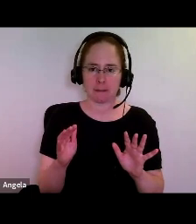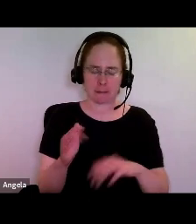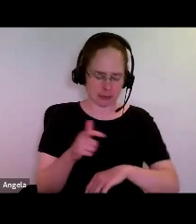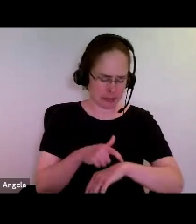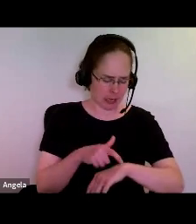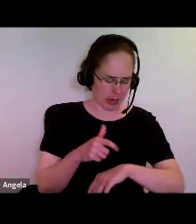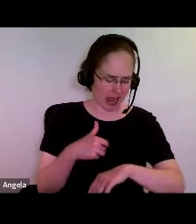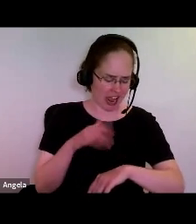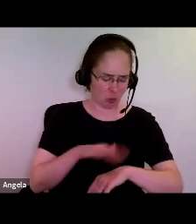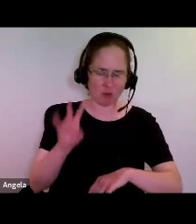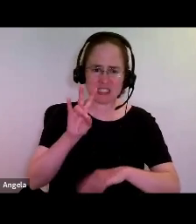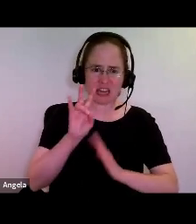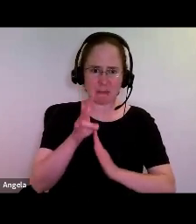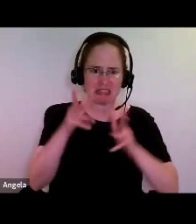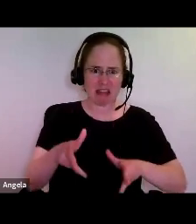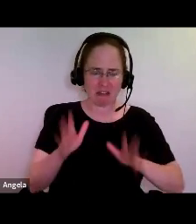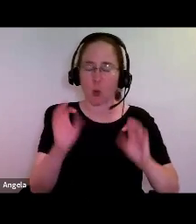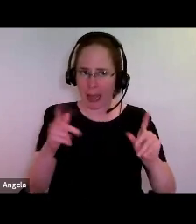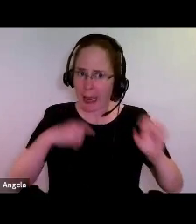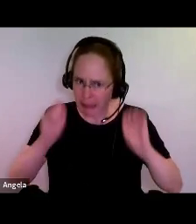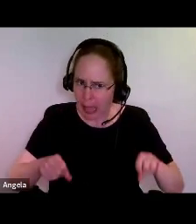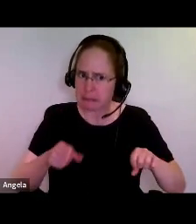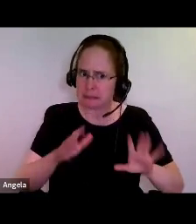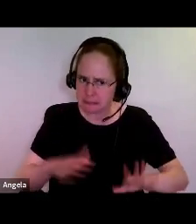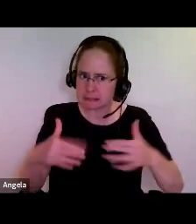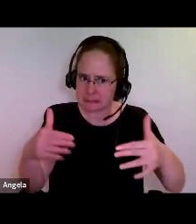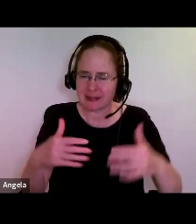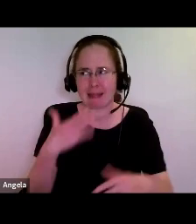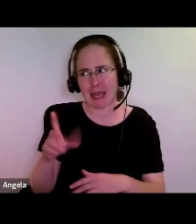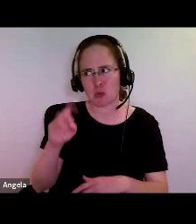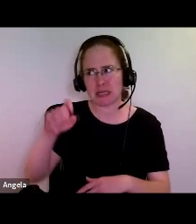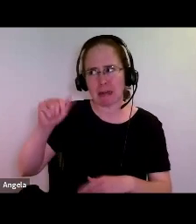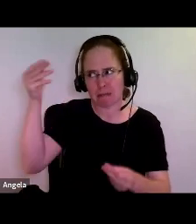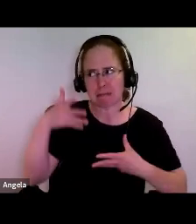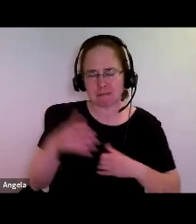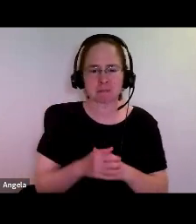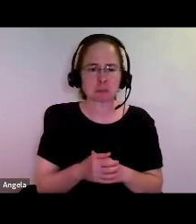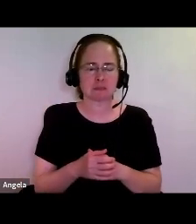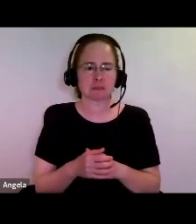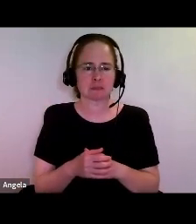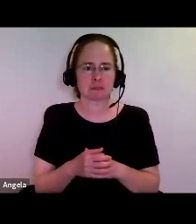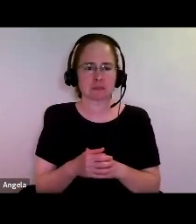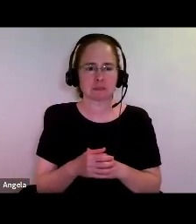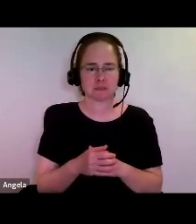3, 4, 5, about 7 minutes. Okay, I can do it. I can do it. Thank you, Dana. Next slide,